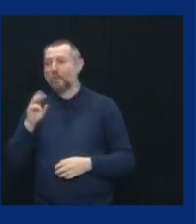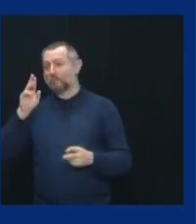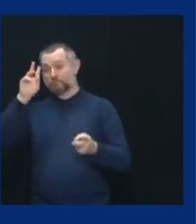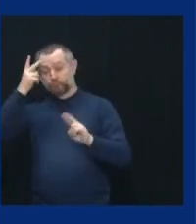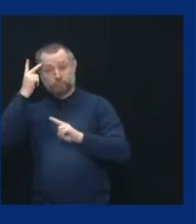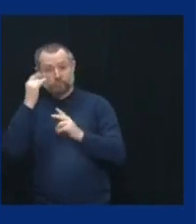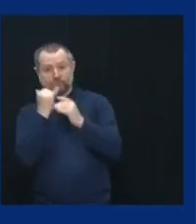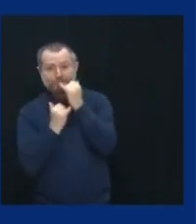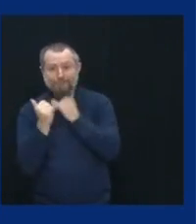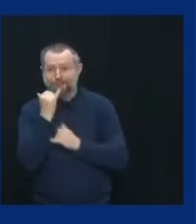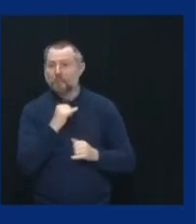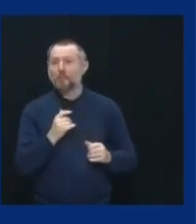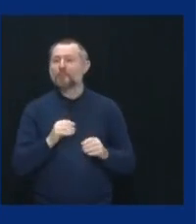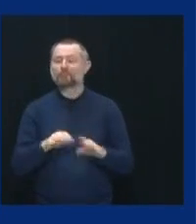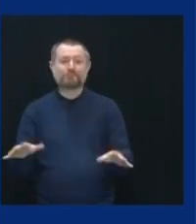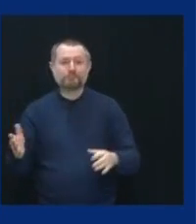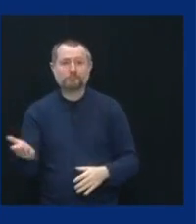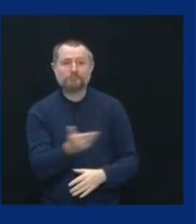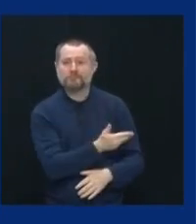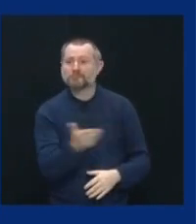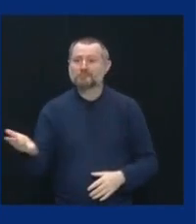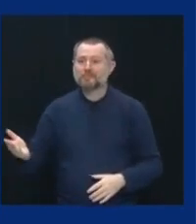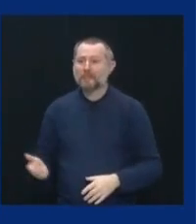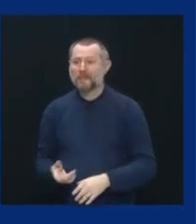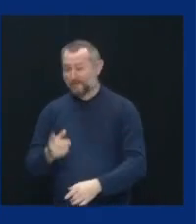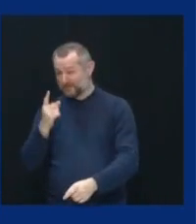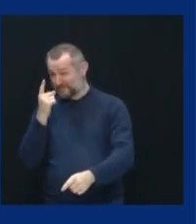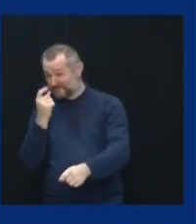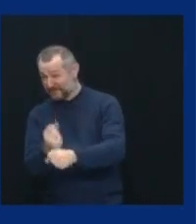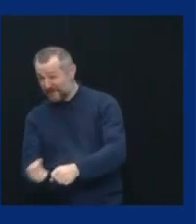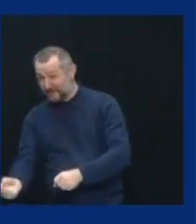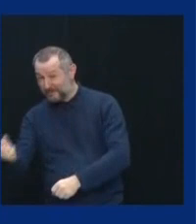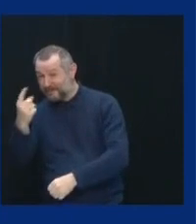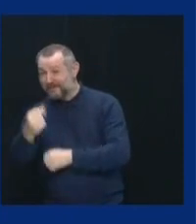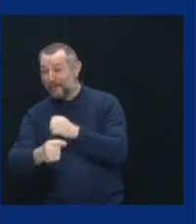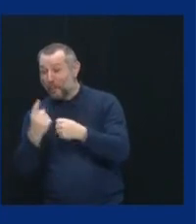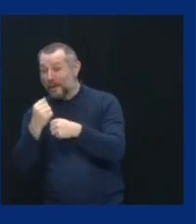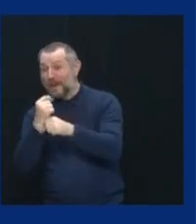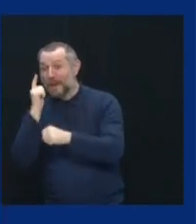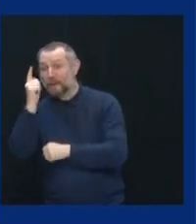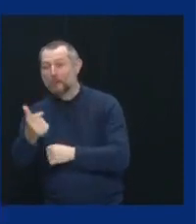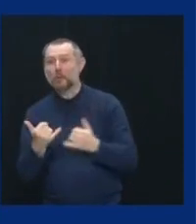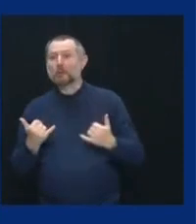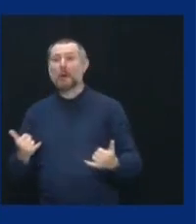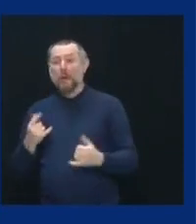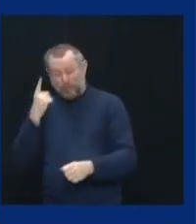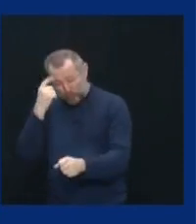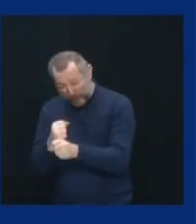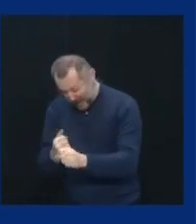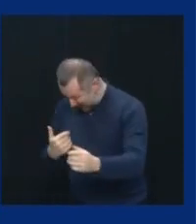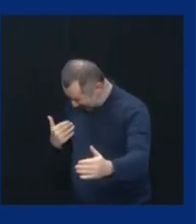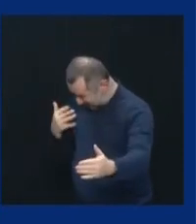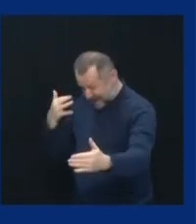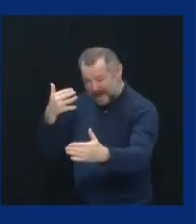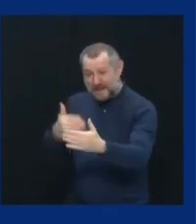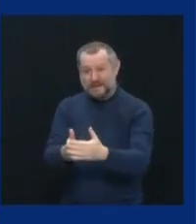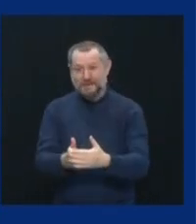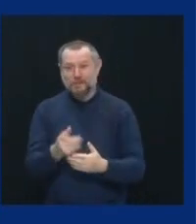transmitted. Even with all of that. So now today, fast forward, now you know all this